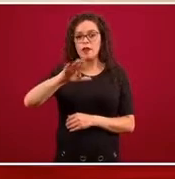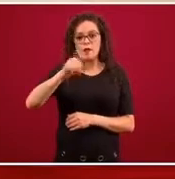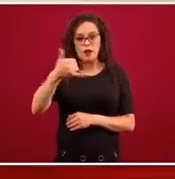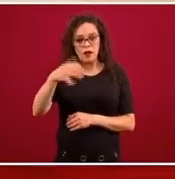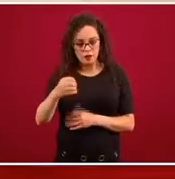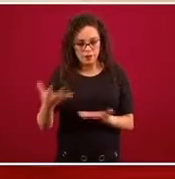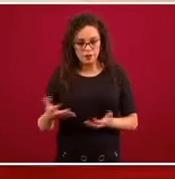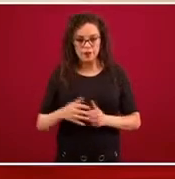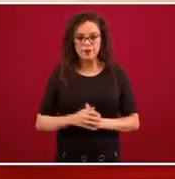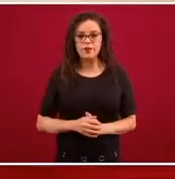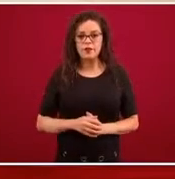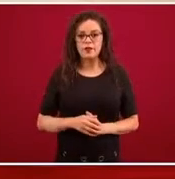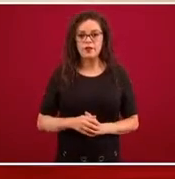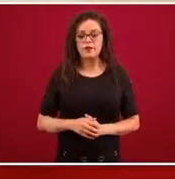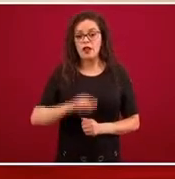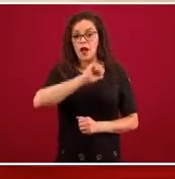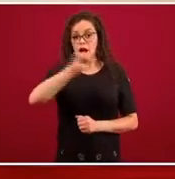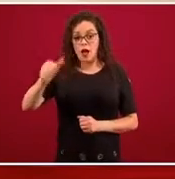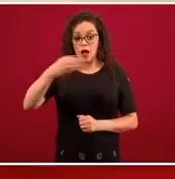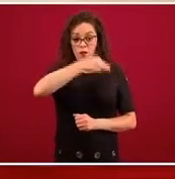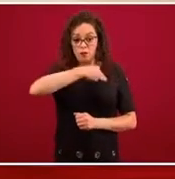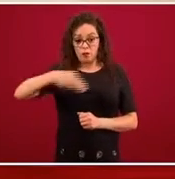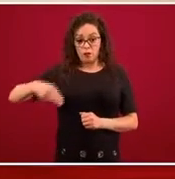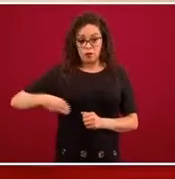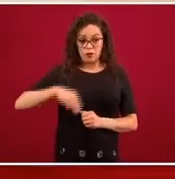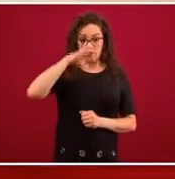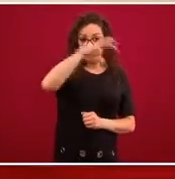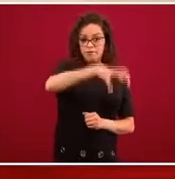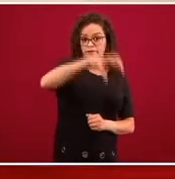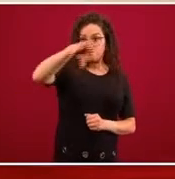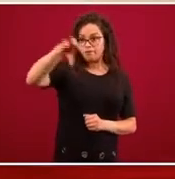massive mitigation measures until May the 30th.